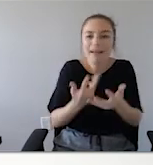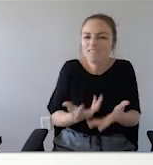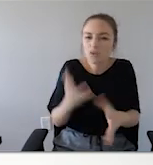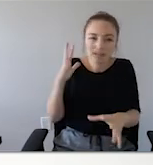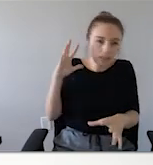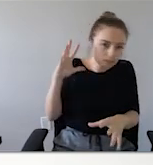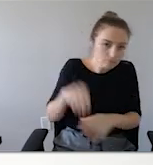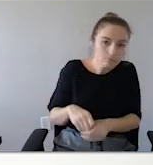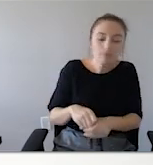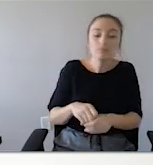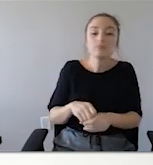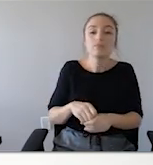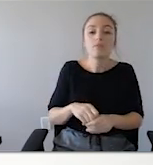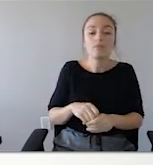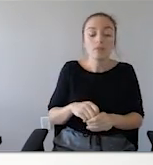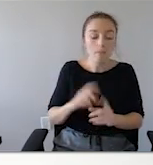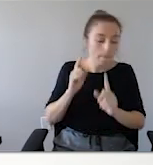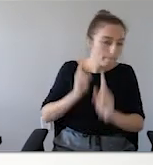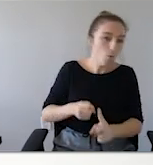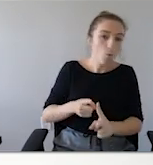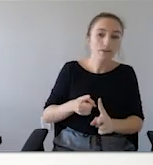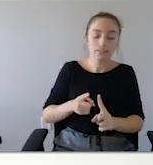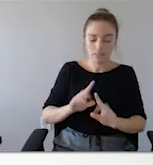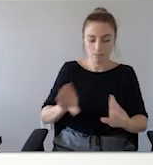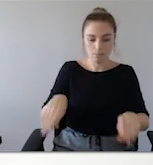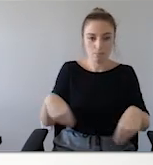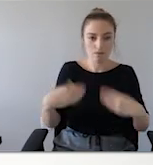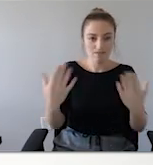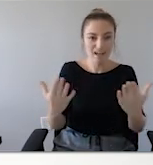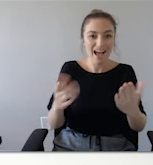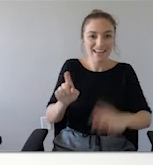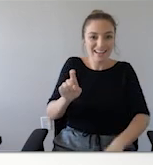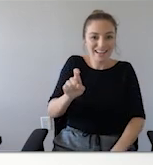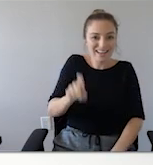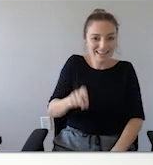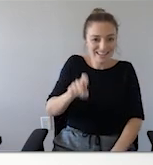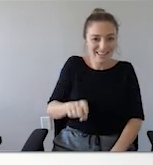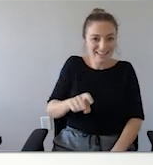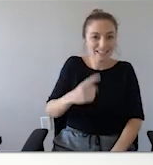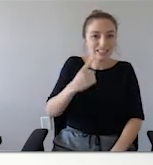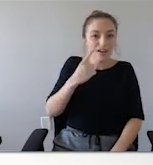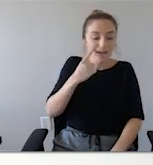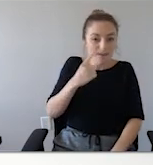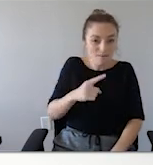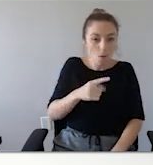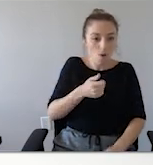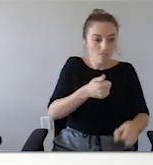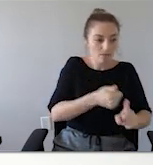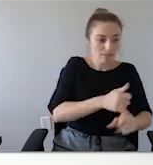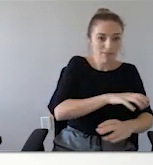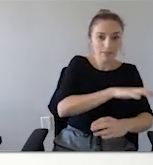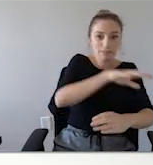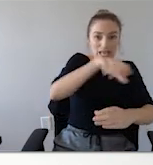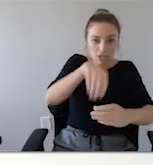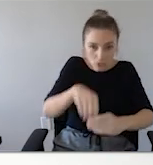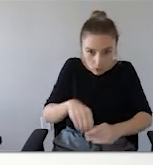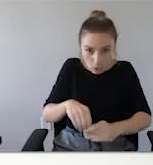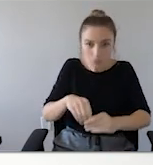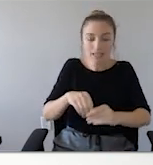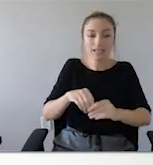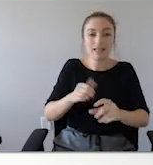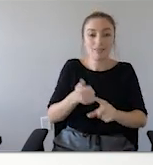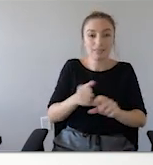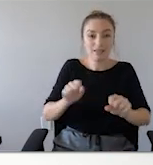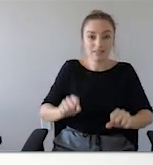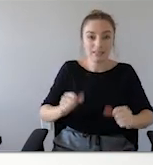they could be included, participative humans in school and in their lives when they are graduates and